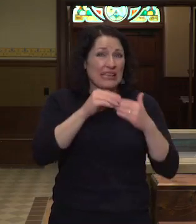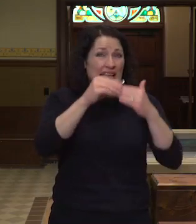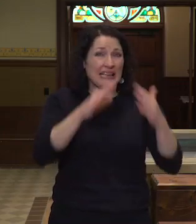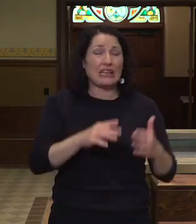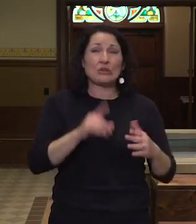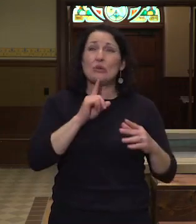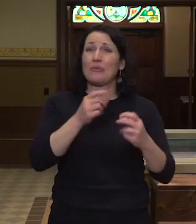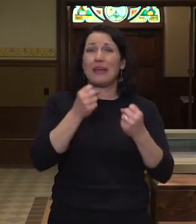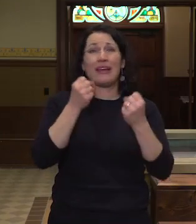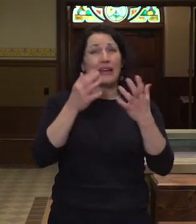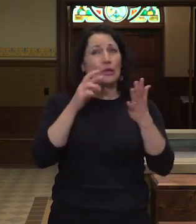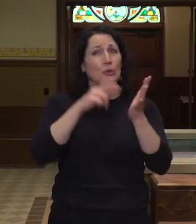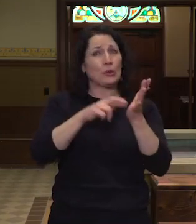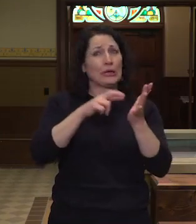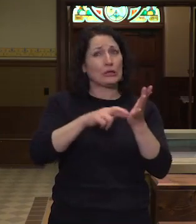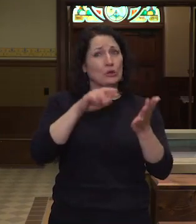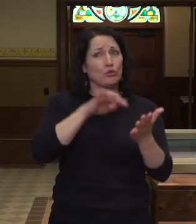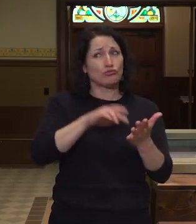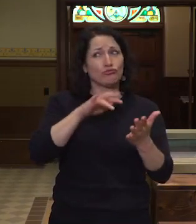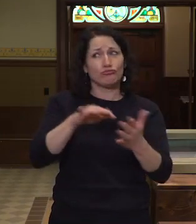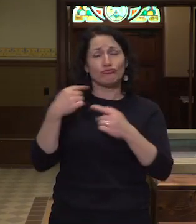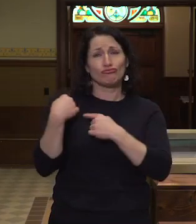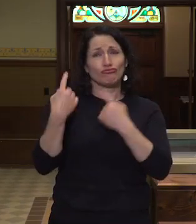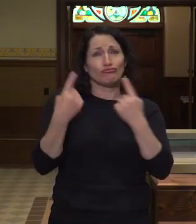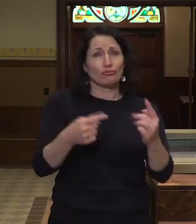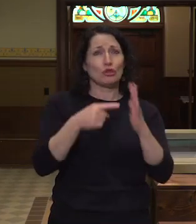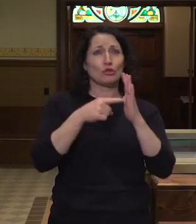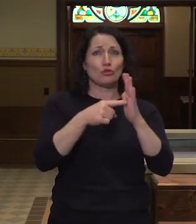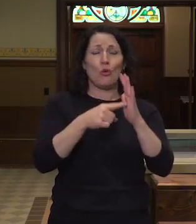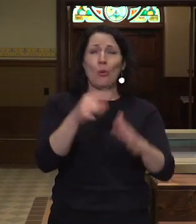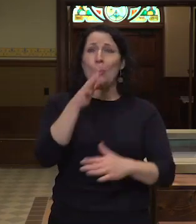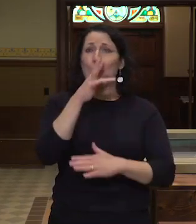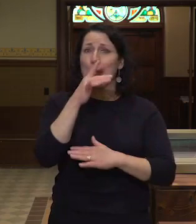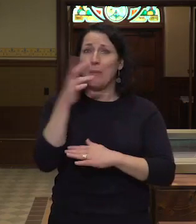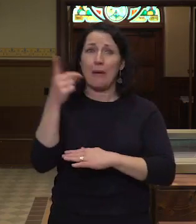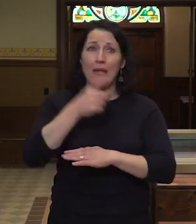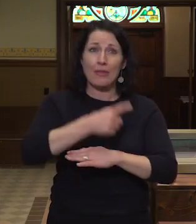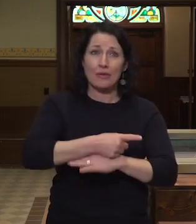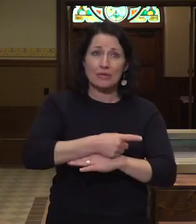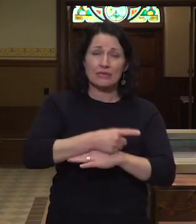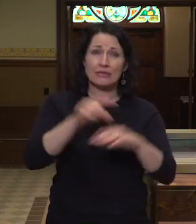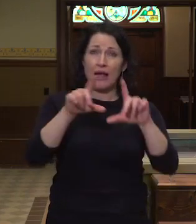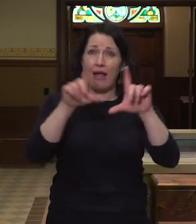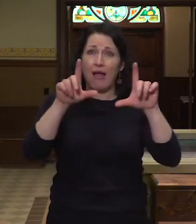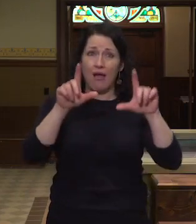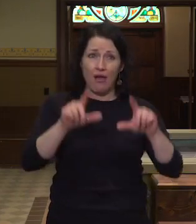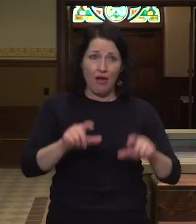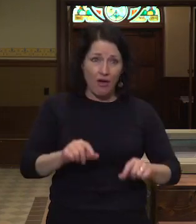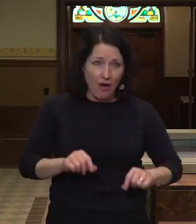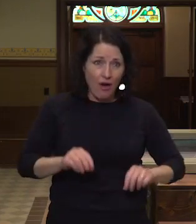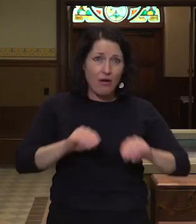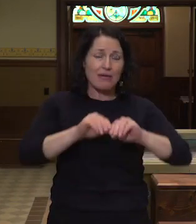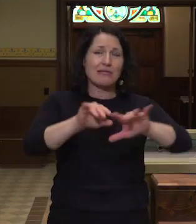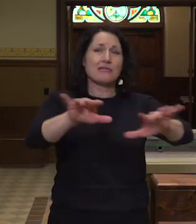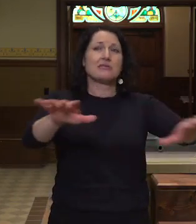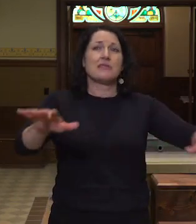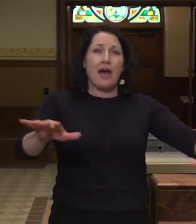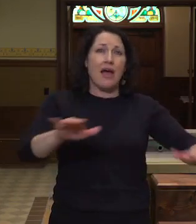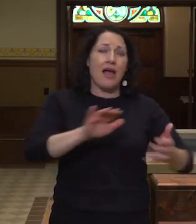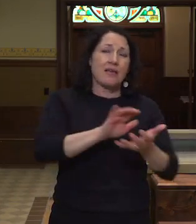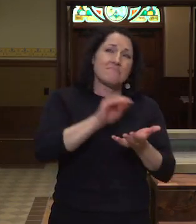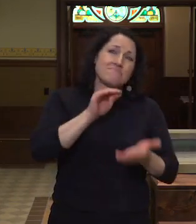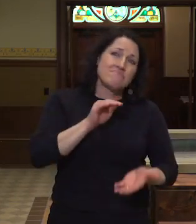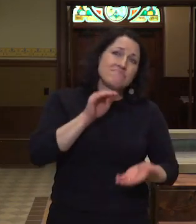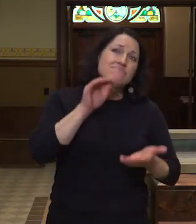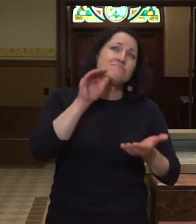There's studies that have shown that Mother's Day cards, if they set out piles of